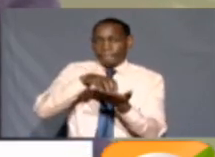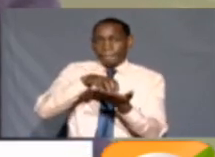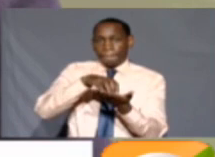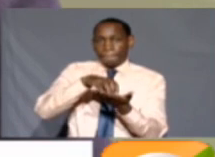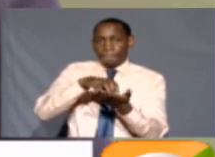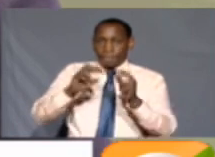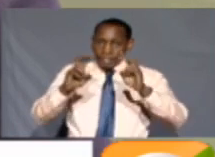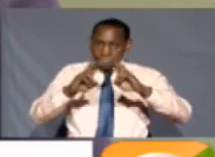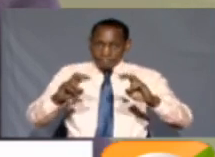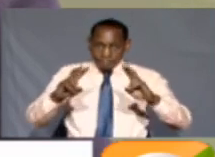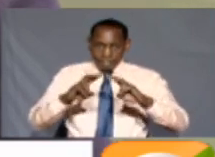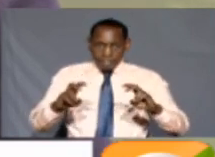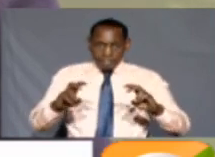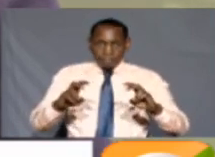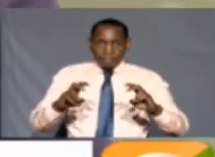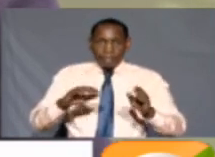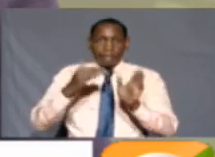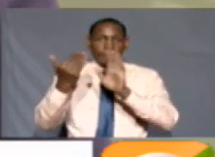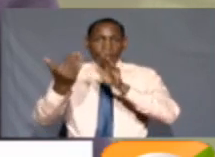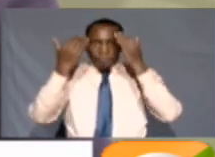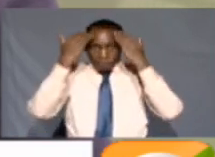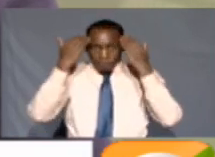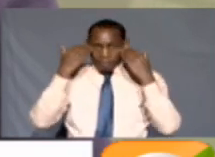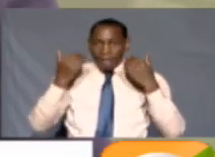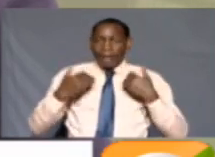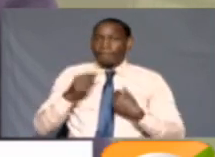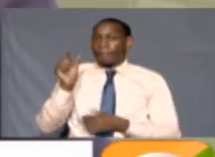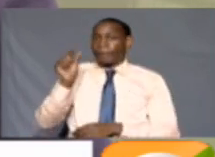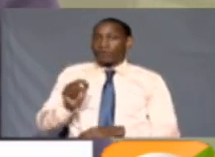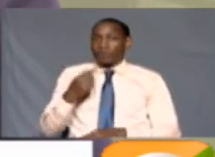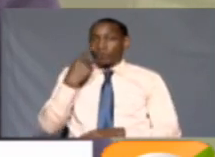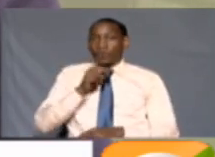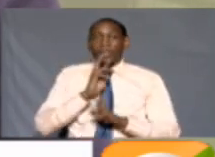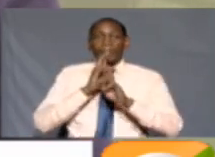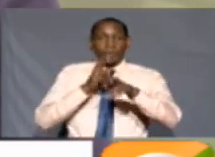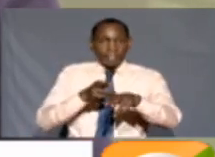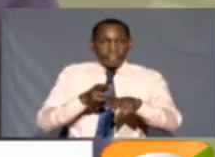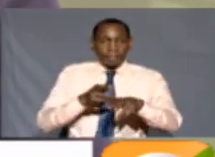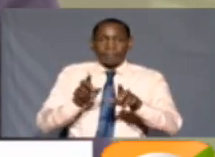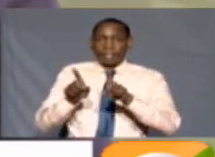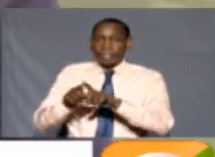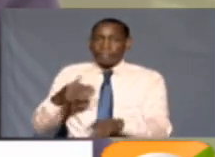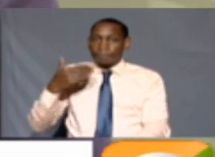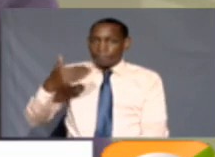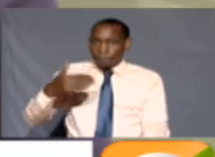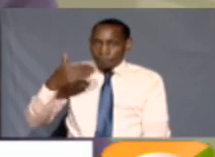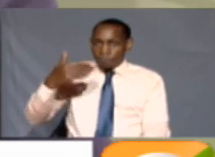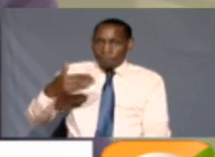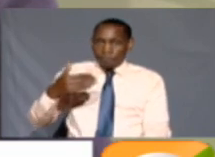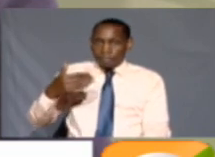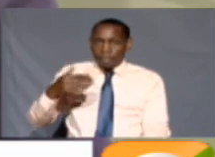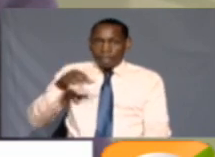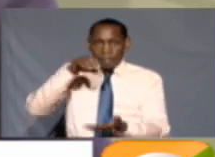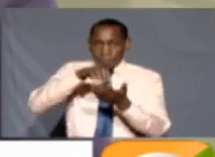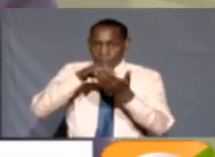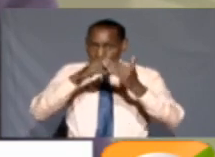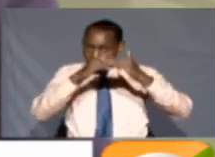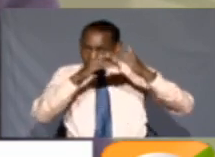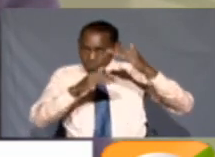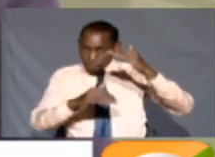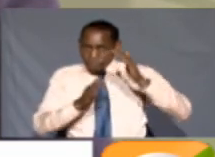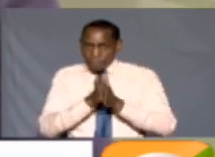being investigated or going to court, there's a whistleblower behind it, and often it's a low-ranking public